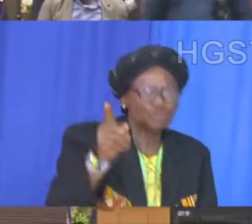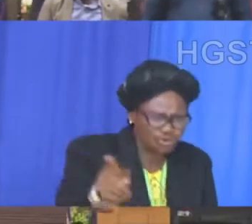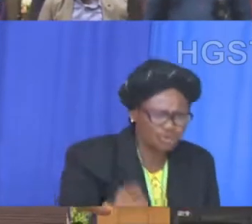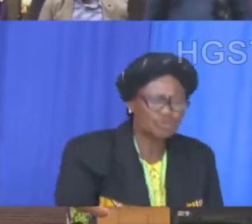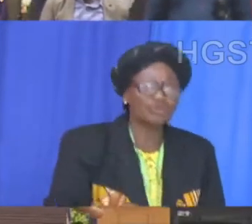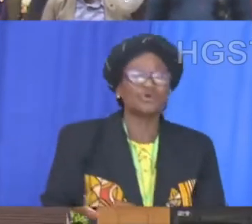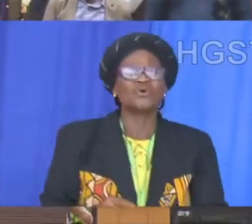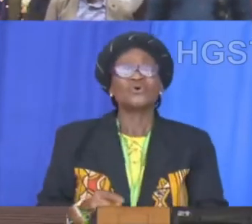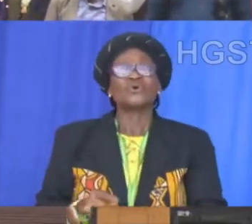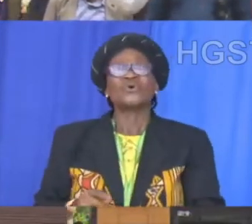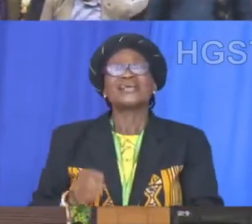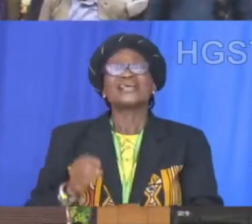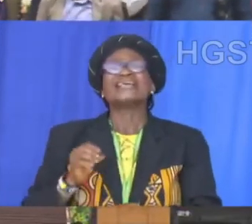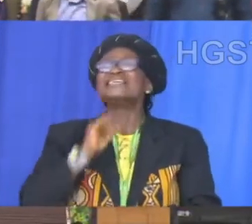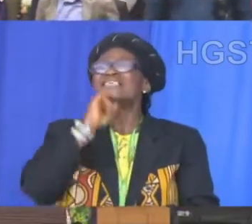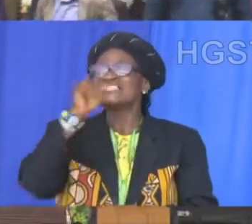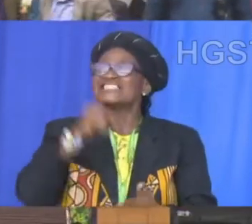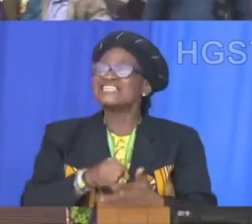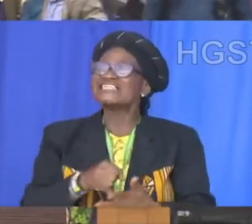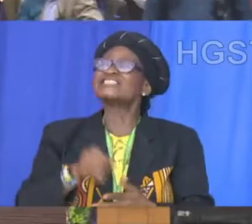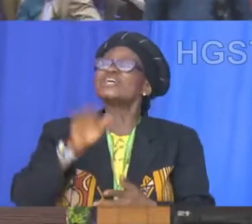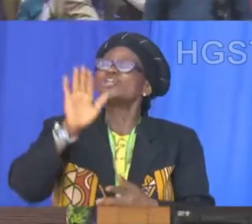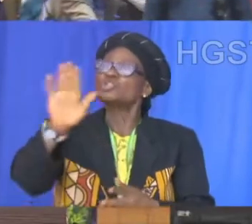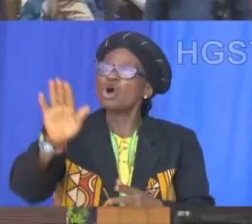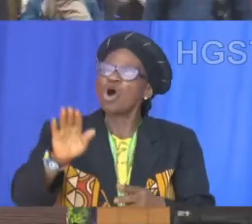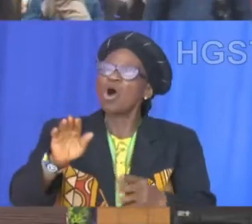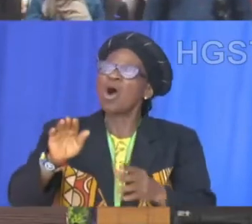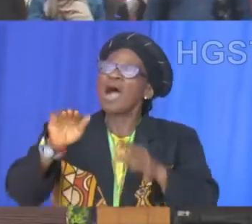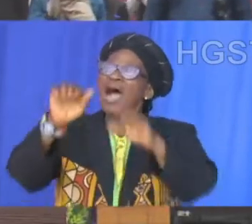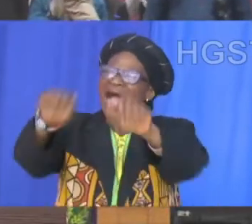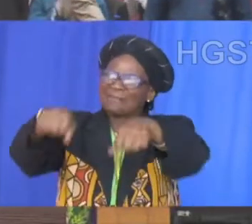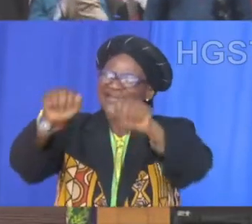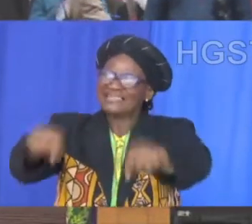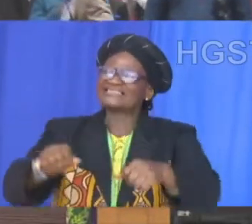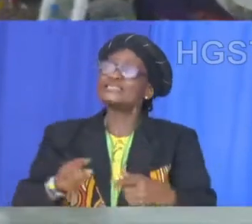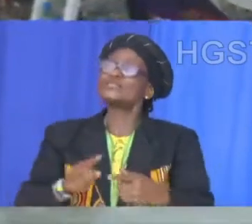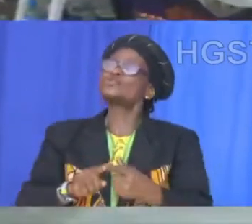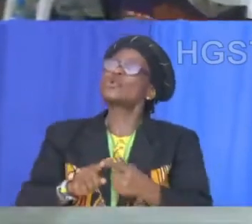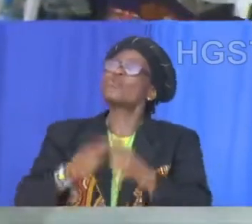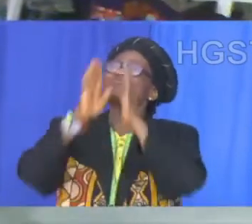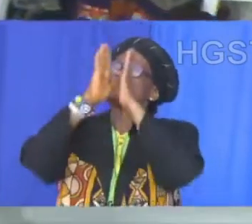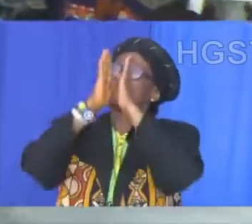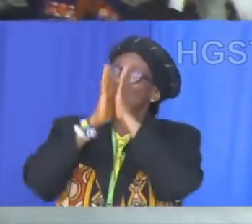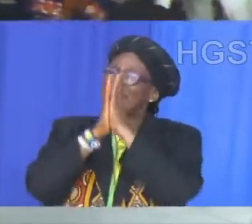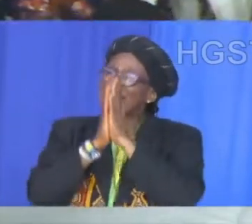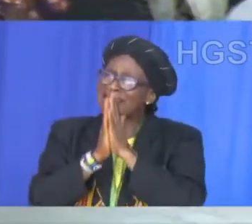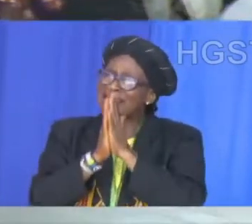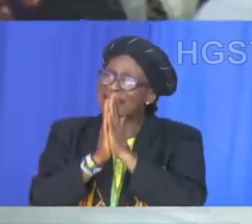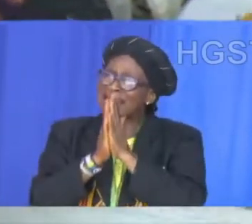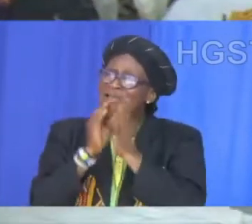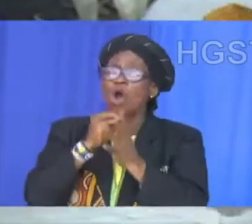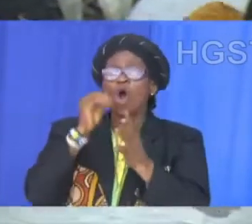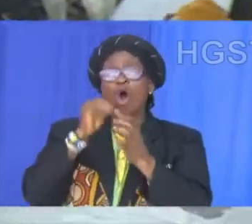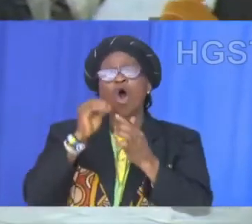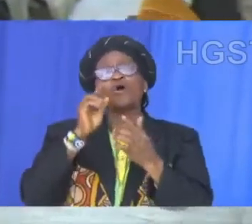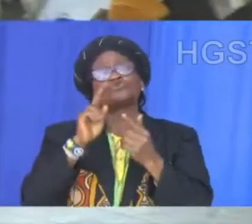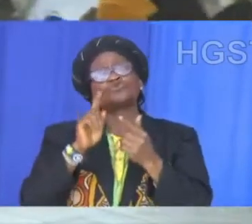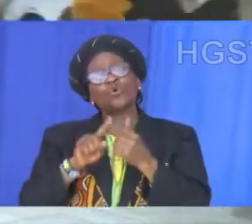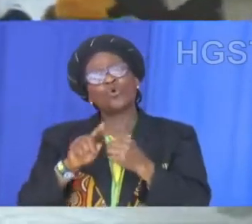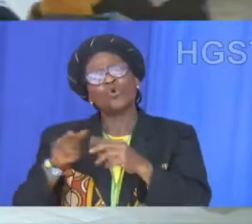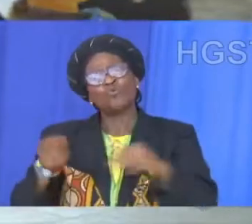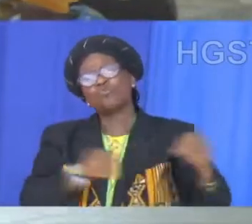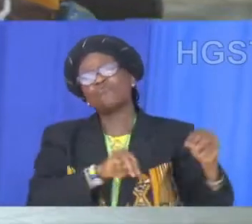Is it your ability to breathe, ability to sing, ability to move your hands, ability to move your legs?